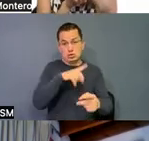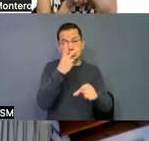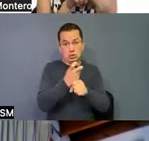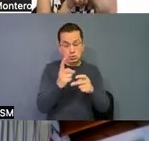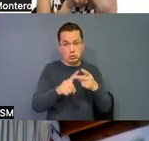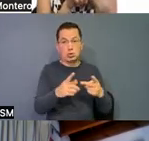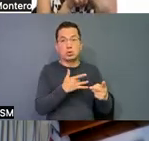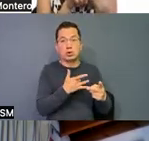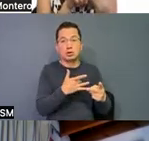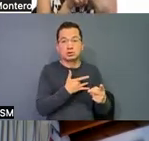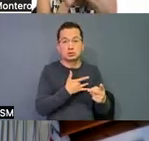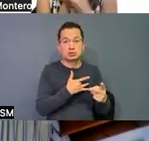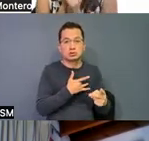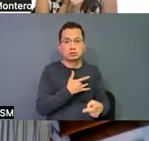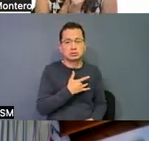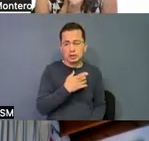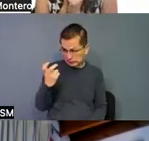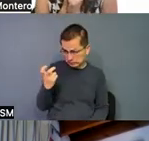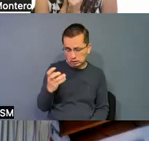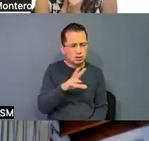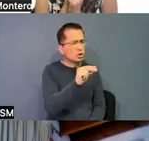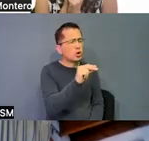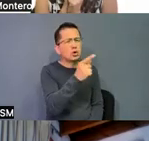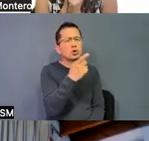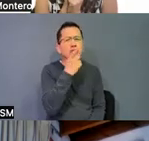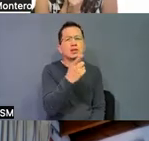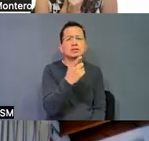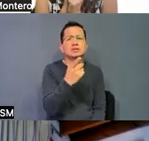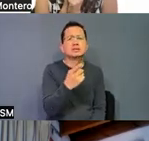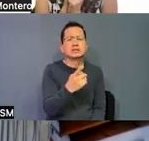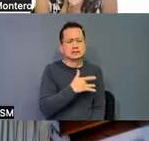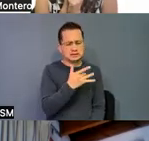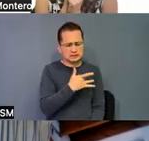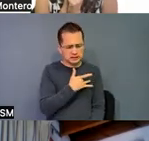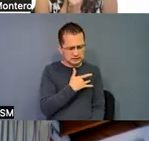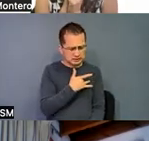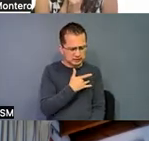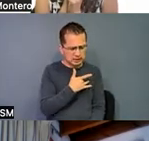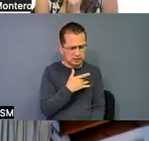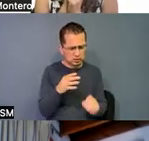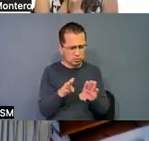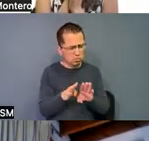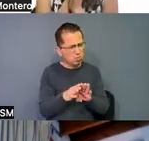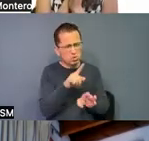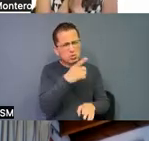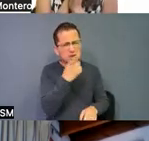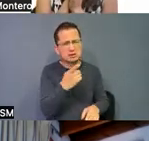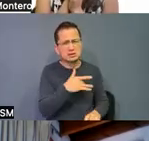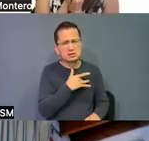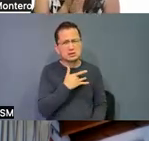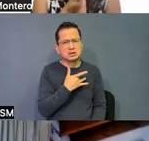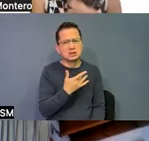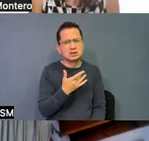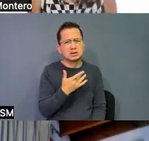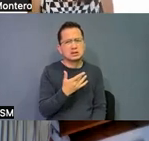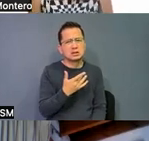Is that your question? No, you said something like that you feel something like a pinch in your the right abdomen, side of your body? Something